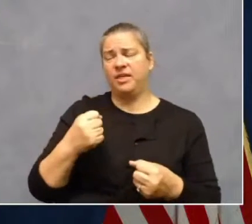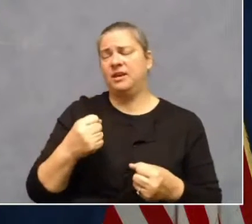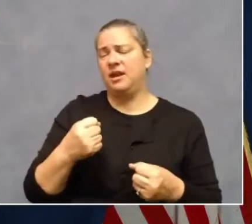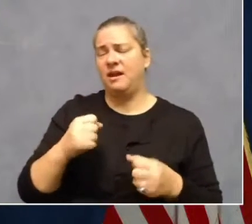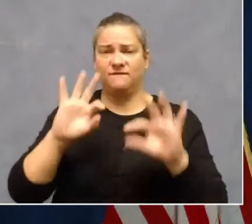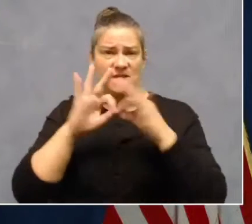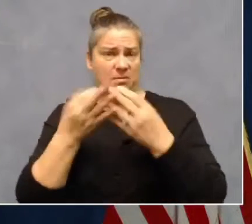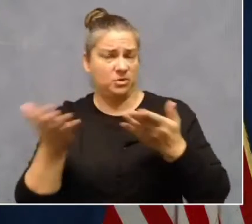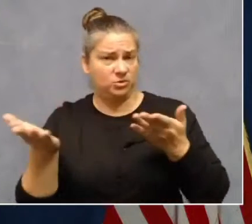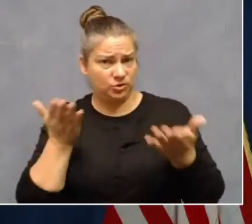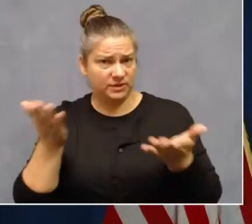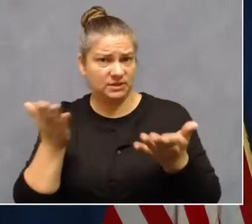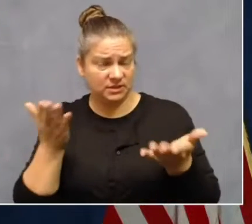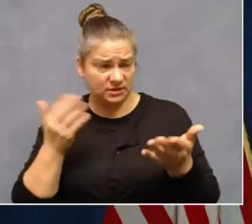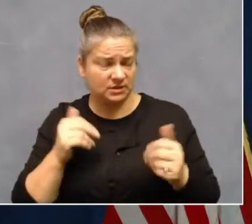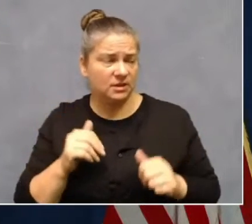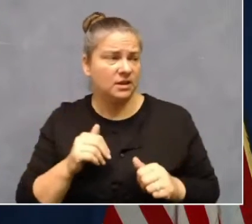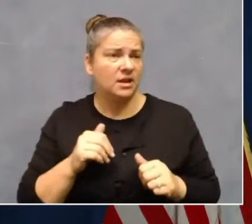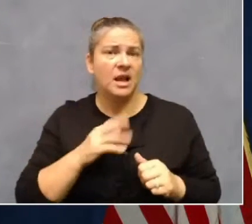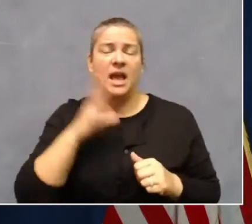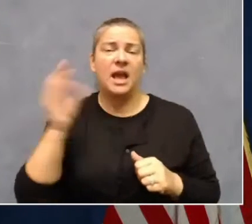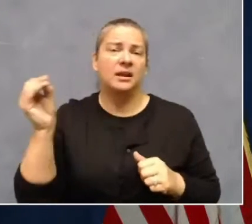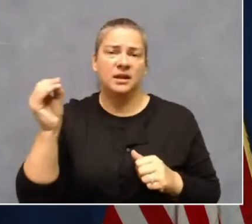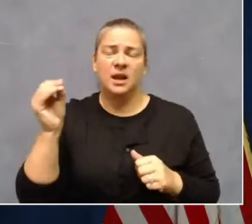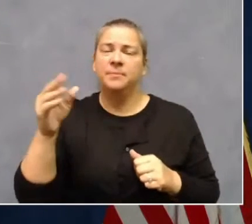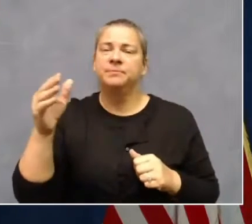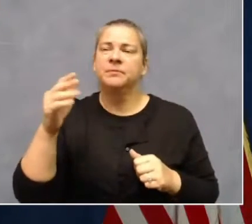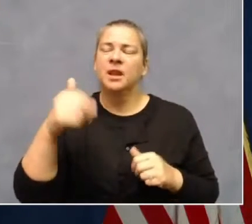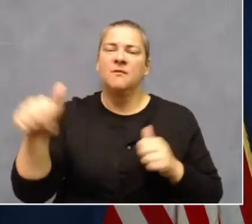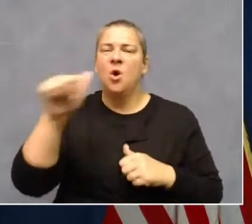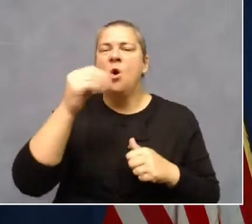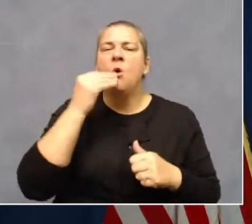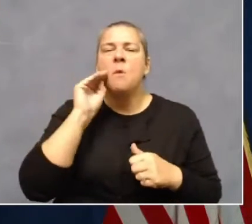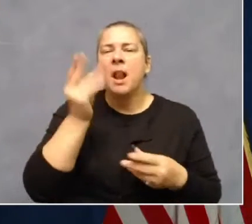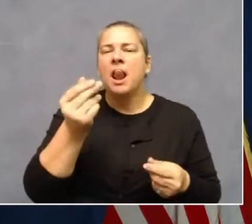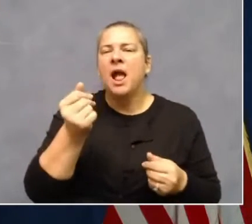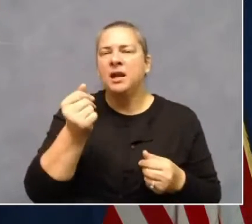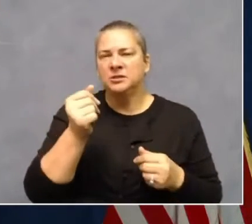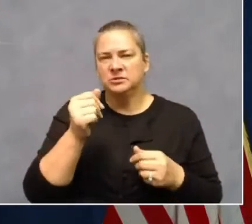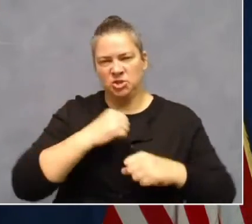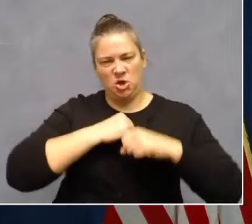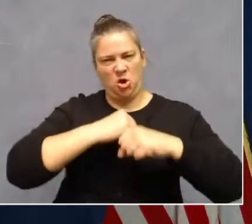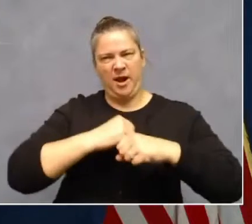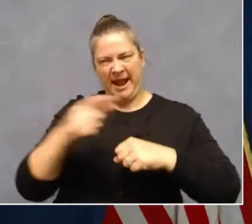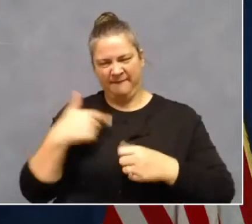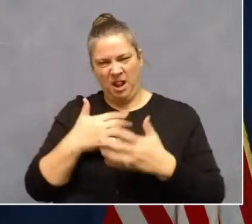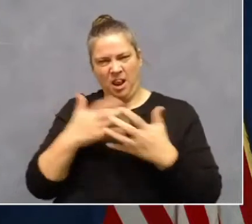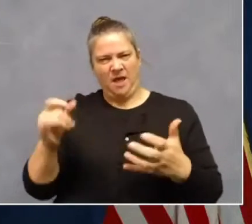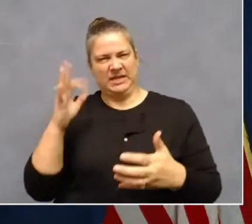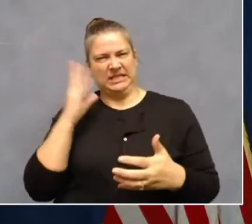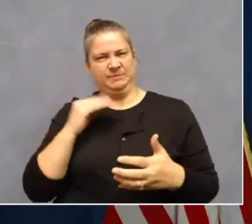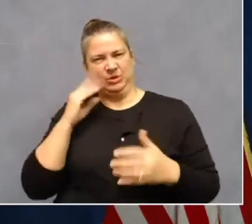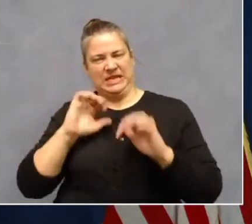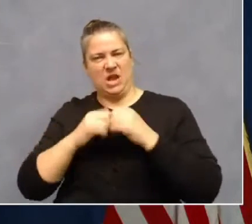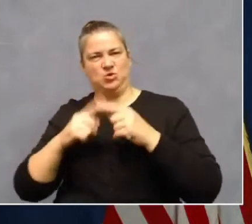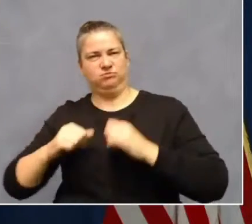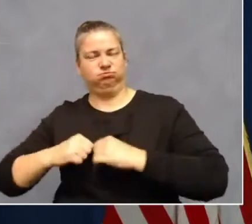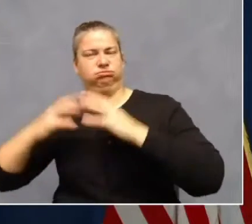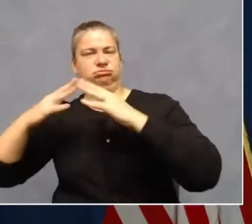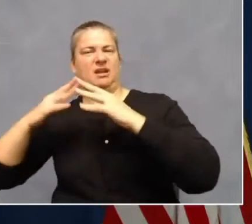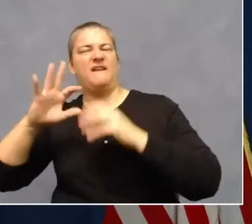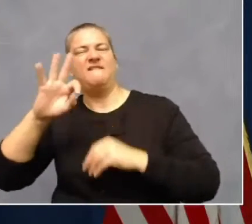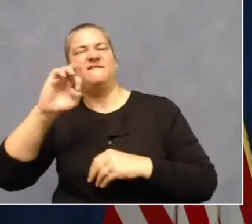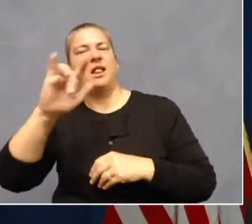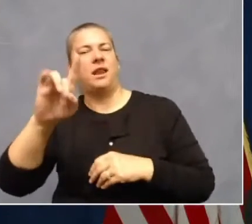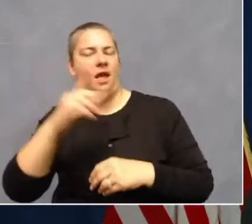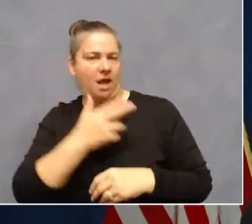Services and our head of Homeland Security, significant amount of experience in and putting together that field hospital with others. We